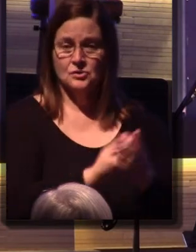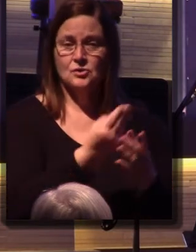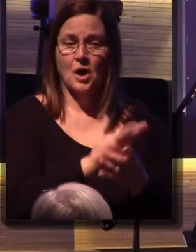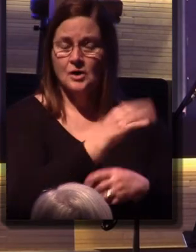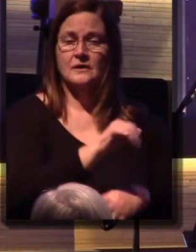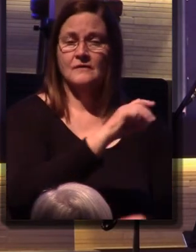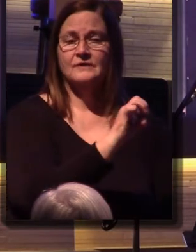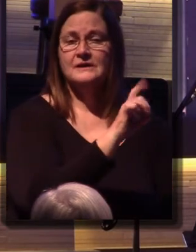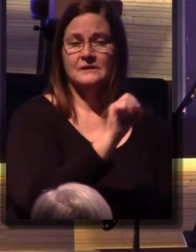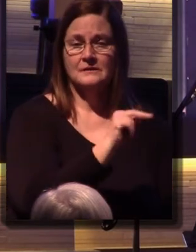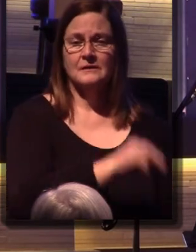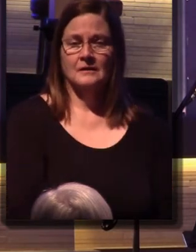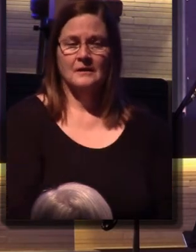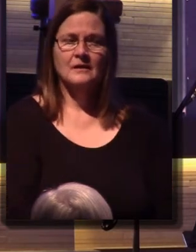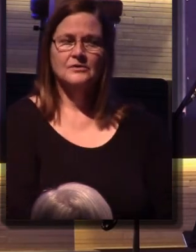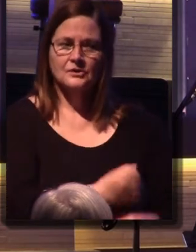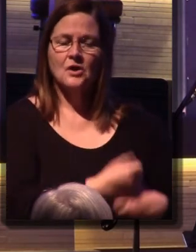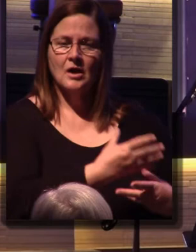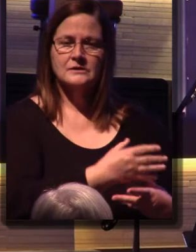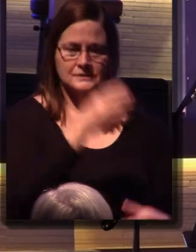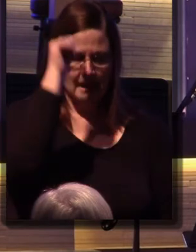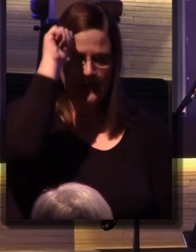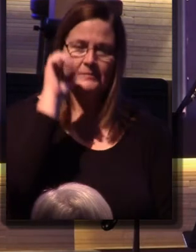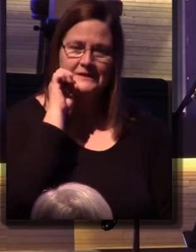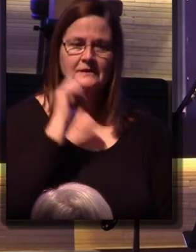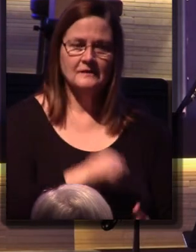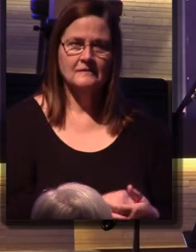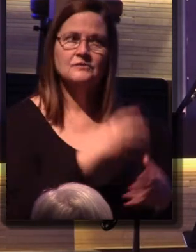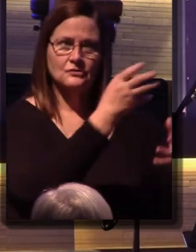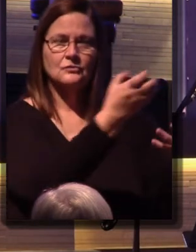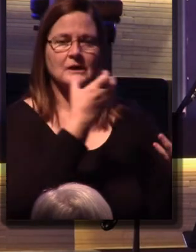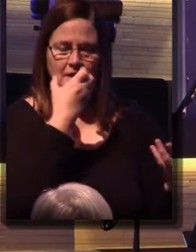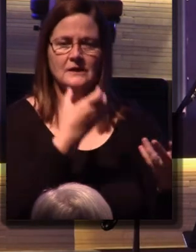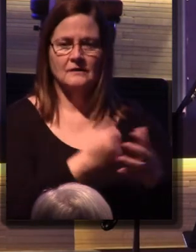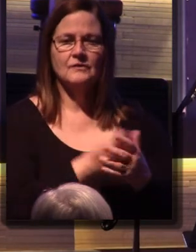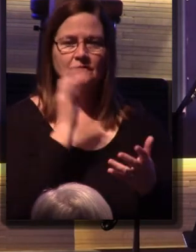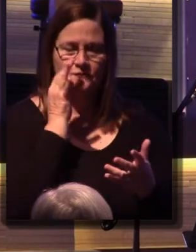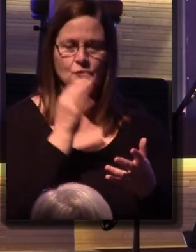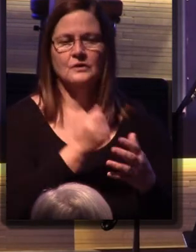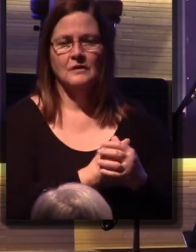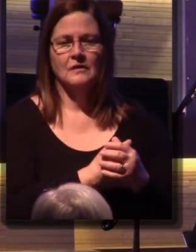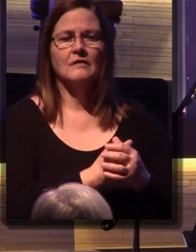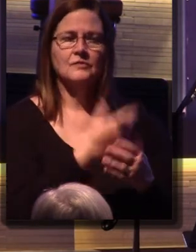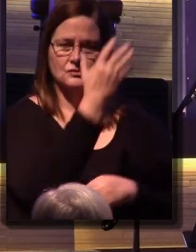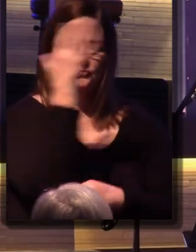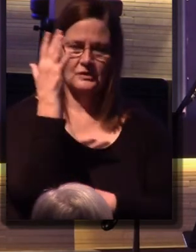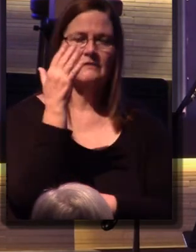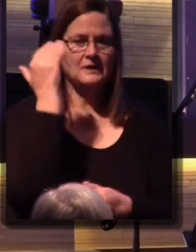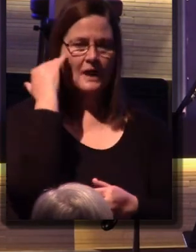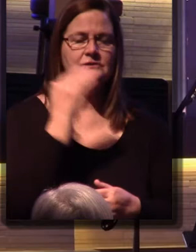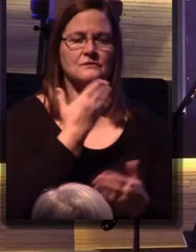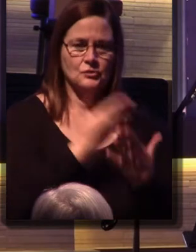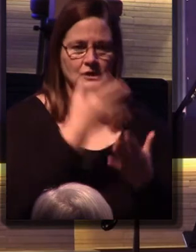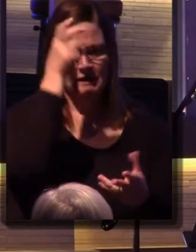that drove Adam and Eve to take of the fruit of the tree of the knowledge of good and evil and to eat